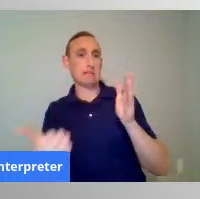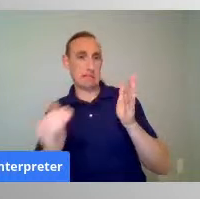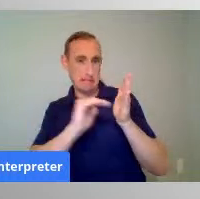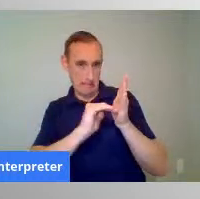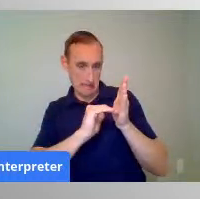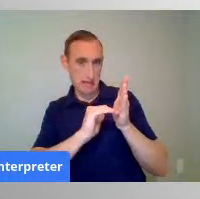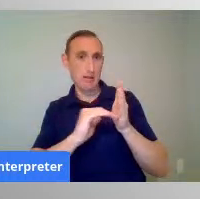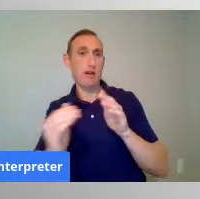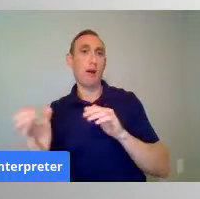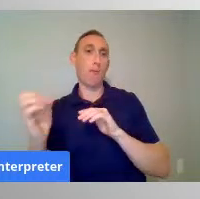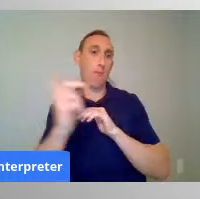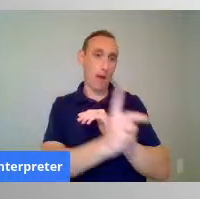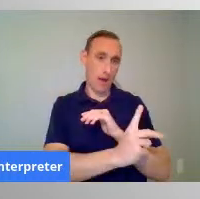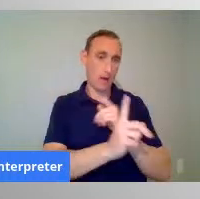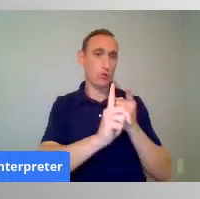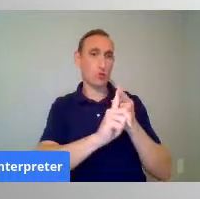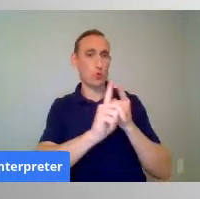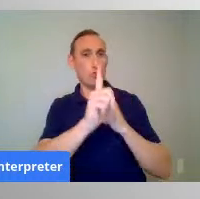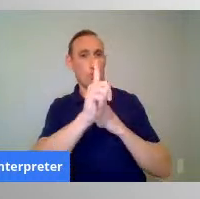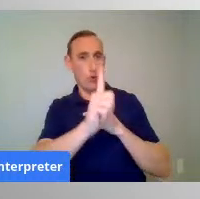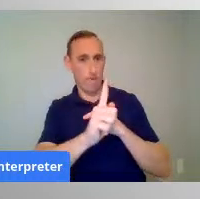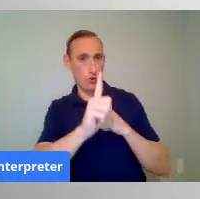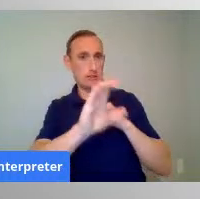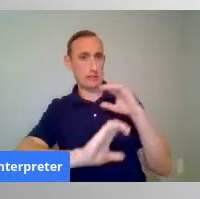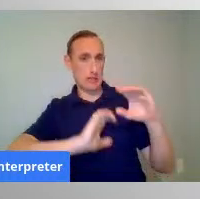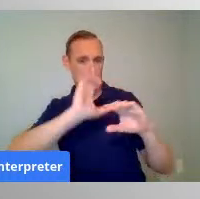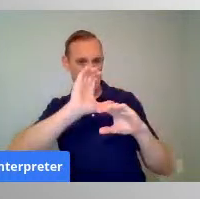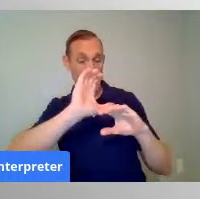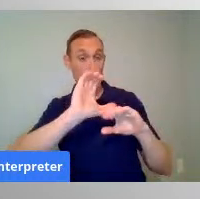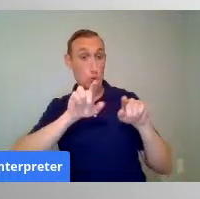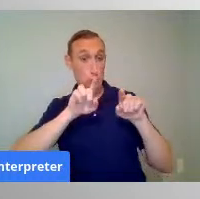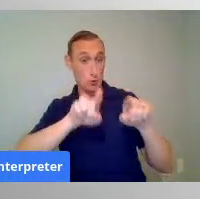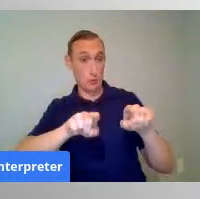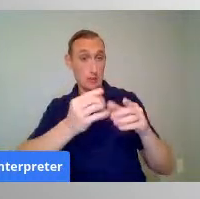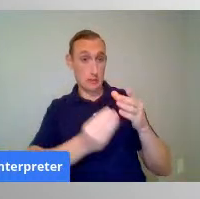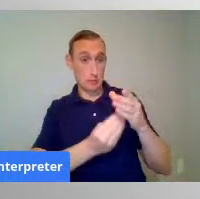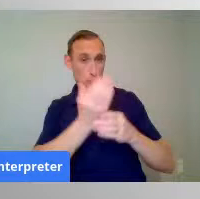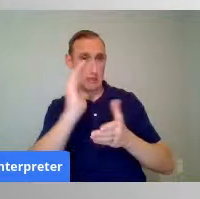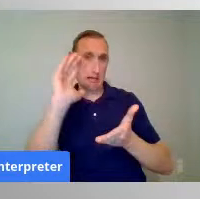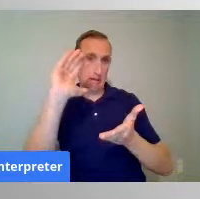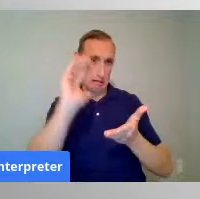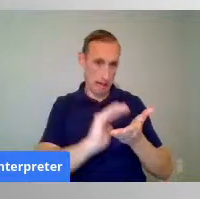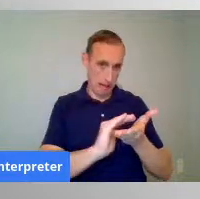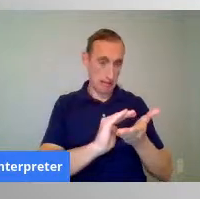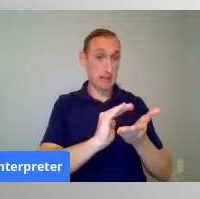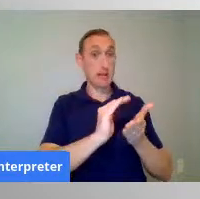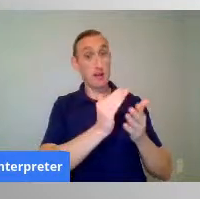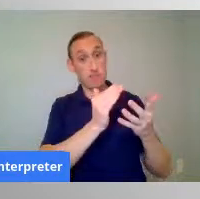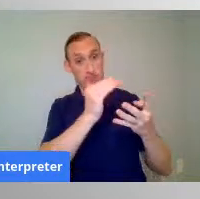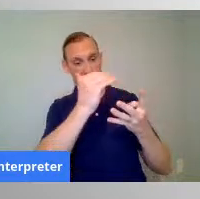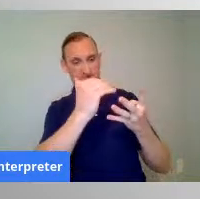came back to 21st century. So we always see that slump in the spring and then we rebound.